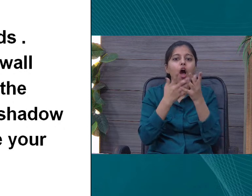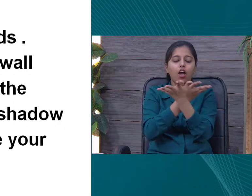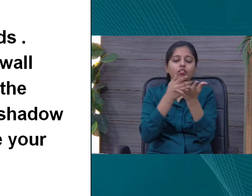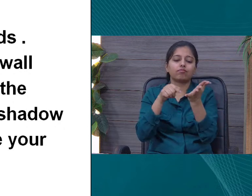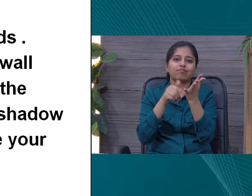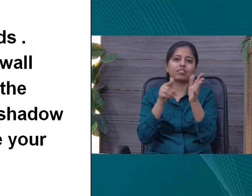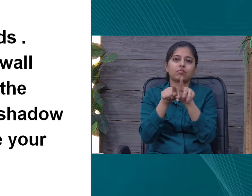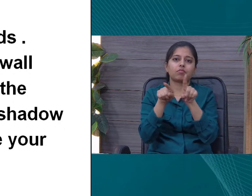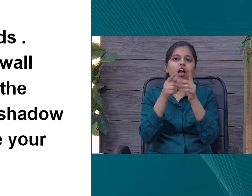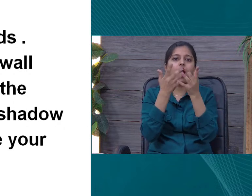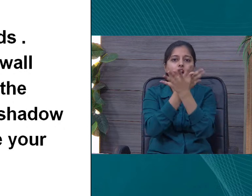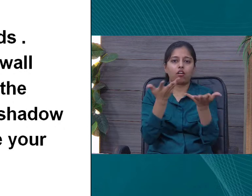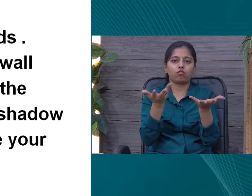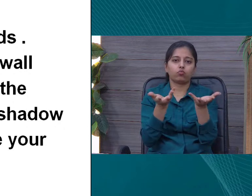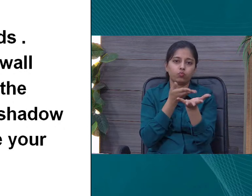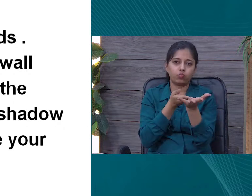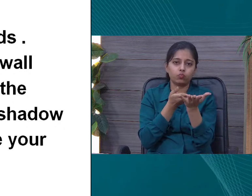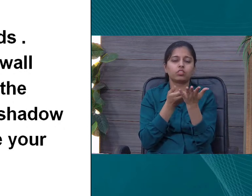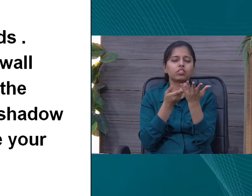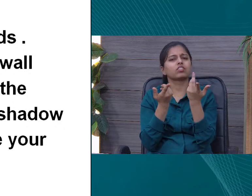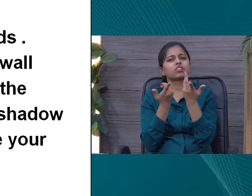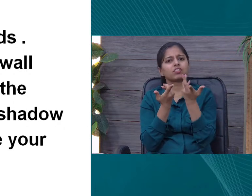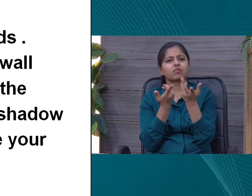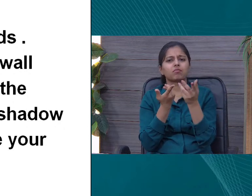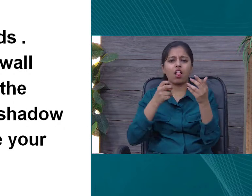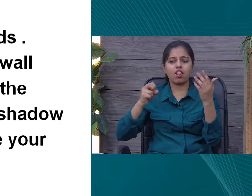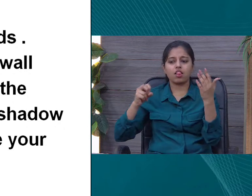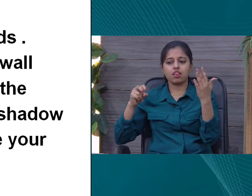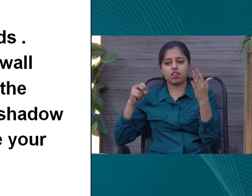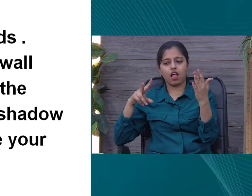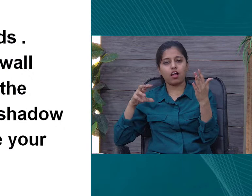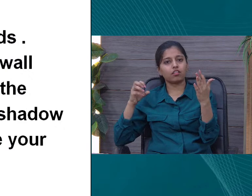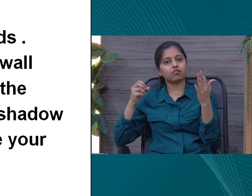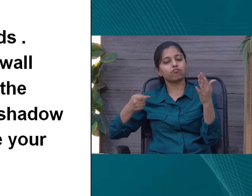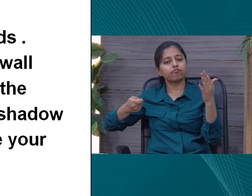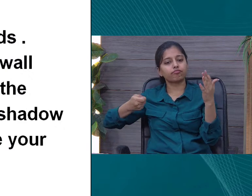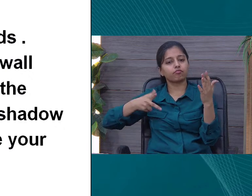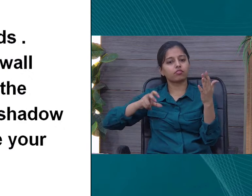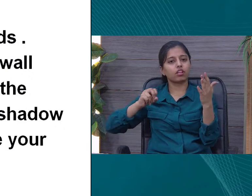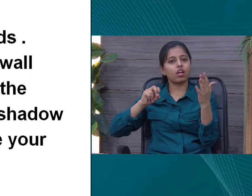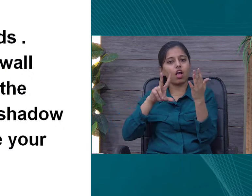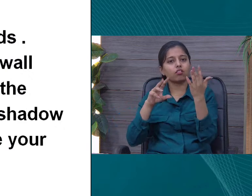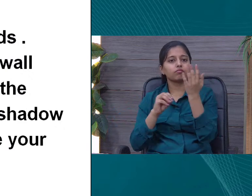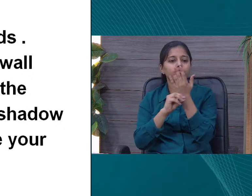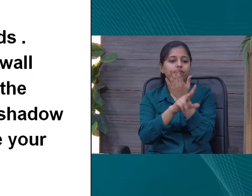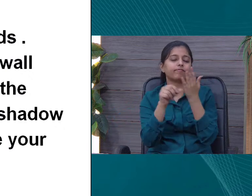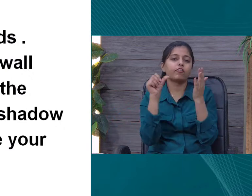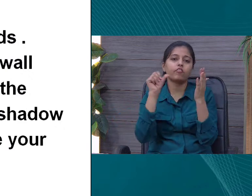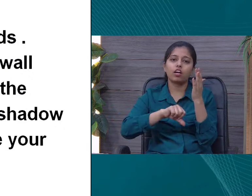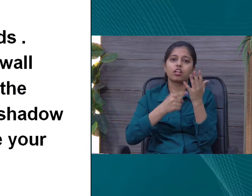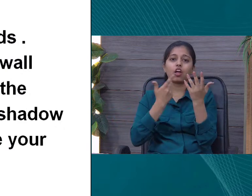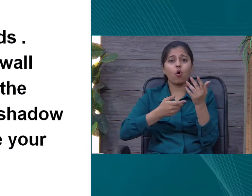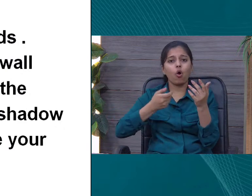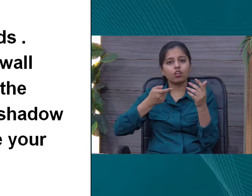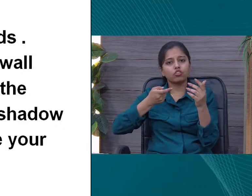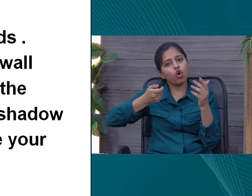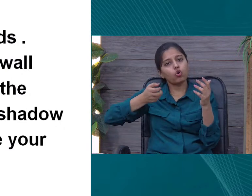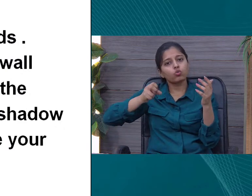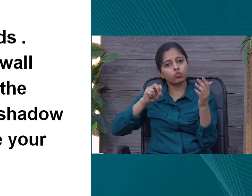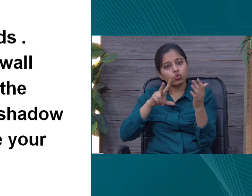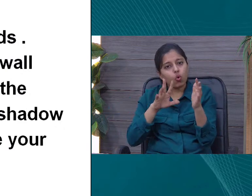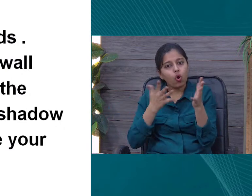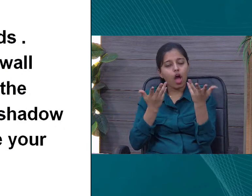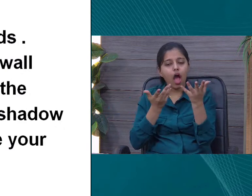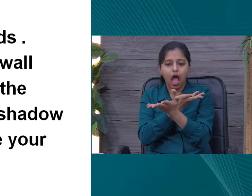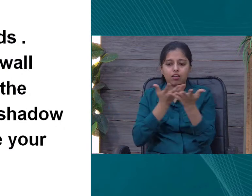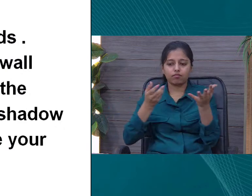object from which the light cannot pass, and they will use torch as the source